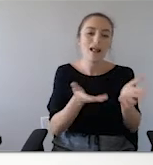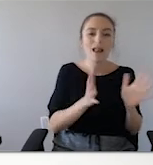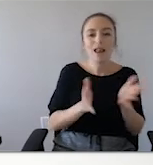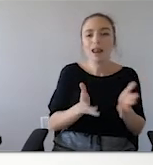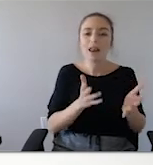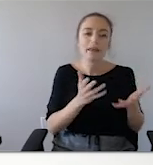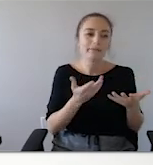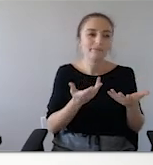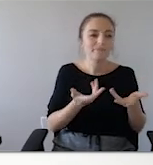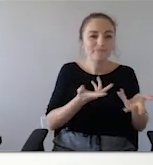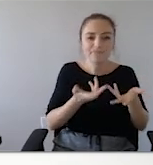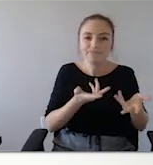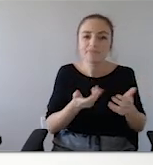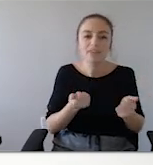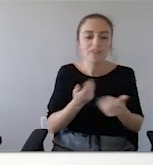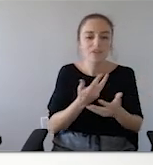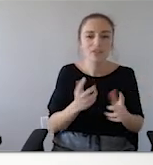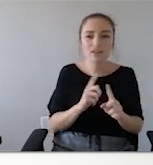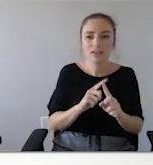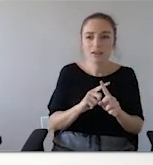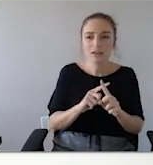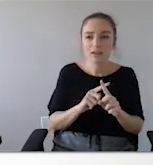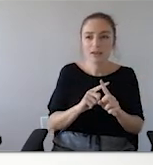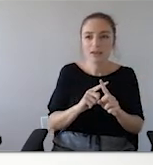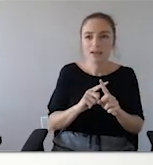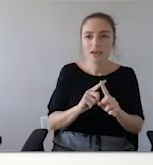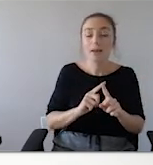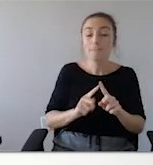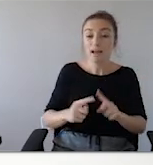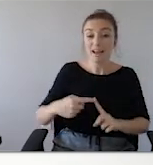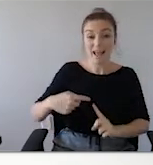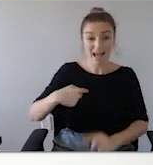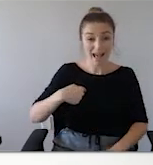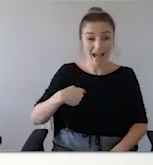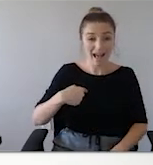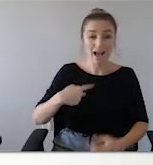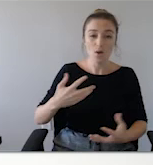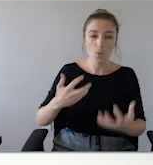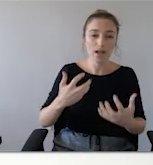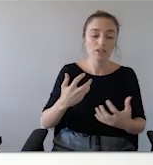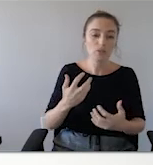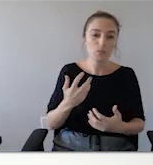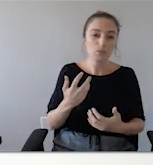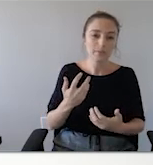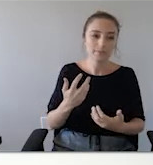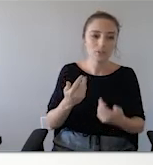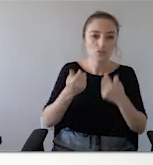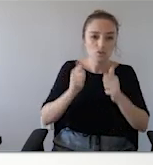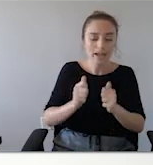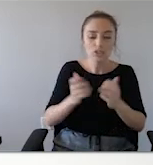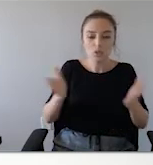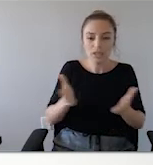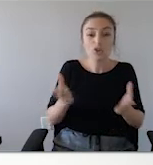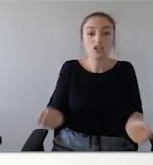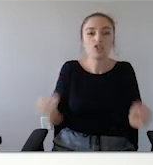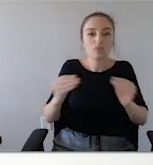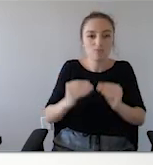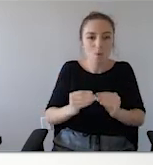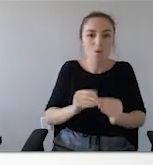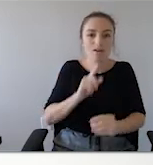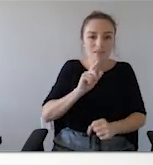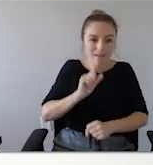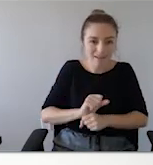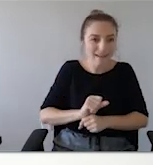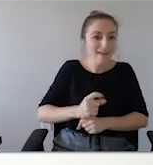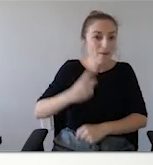data. I want to see the physical copy of your progress monitoring. I want to see your service